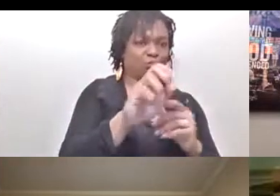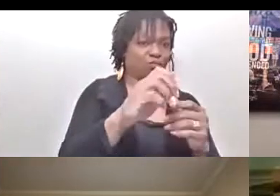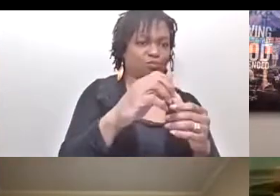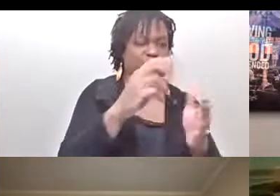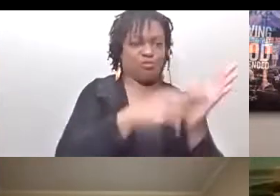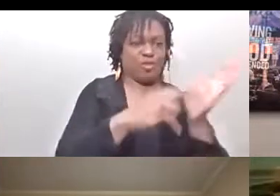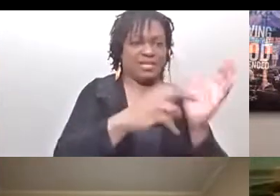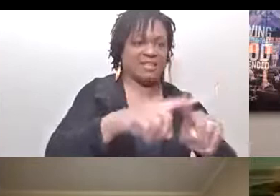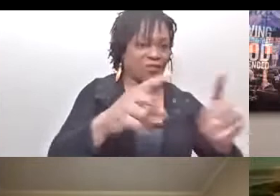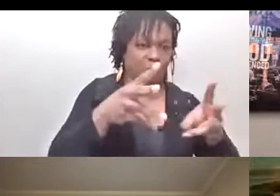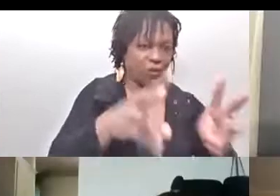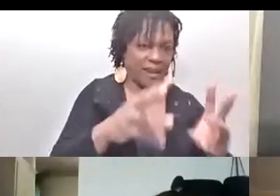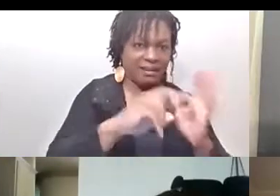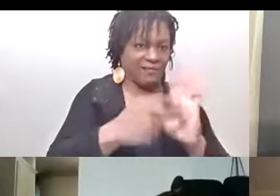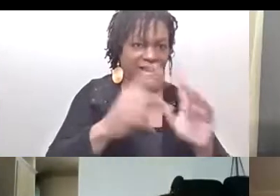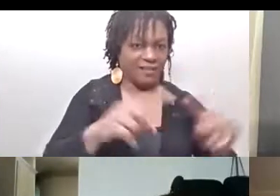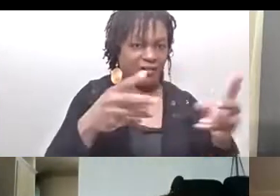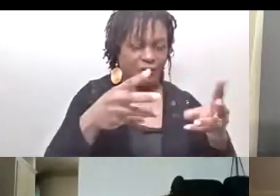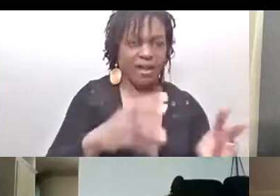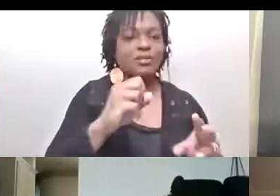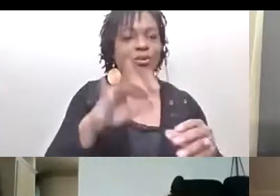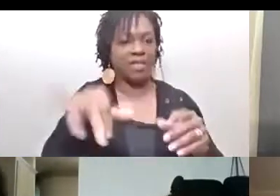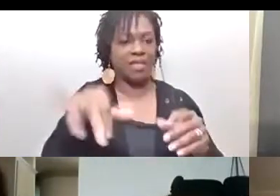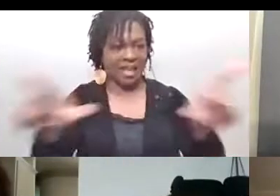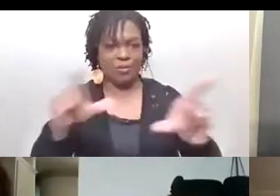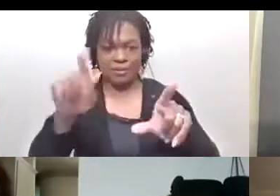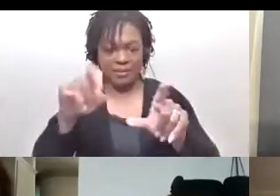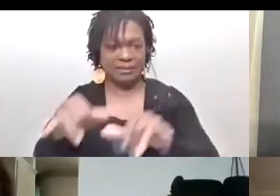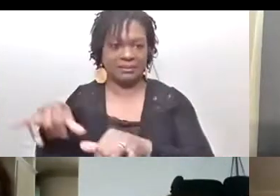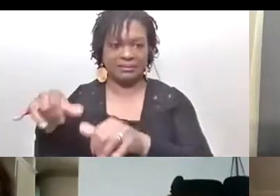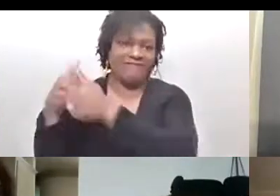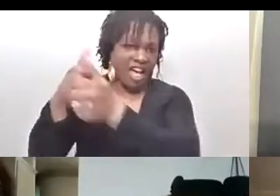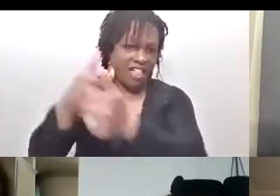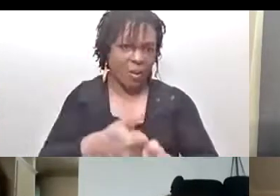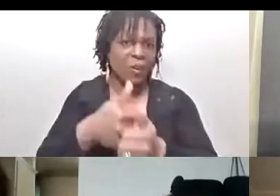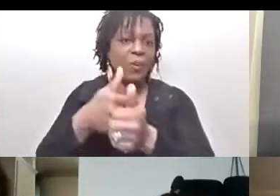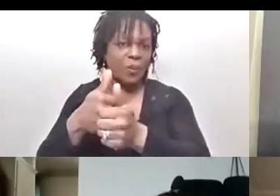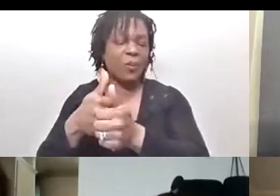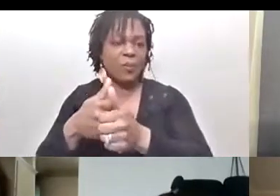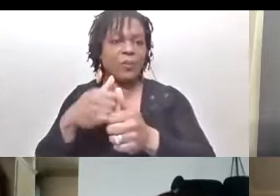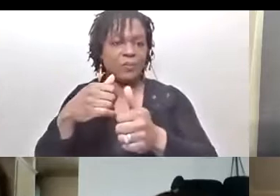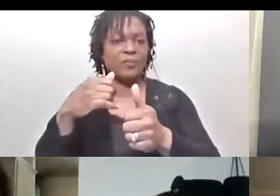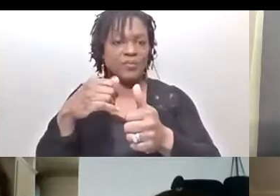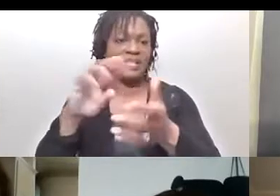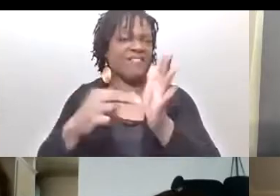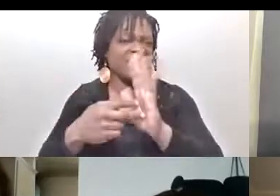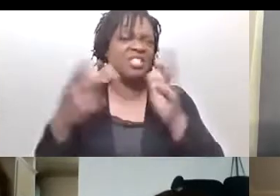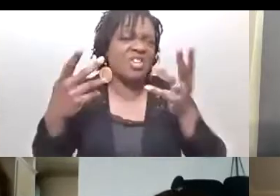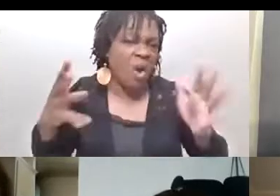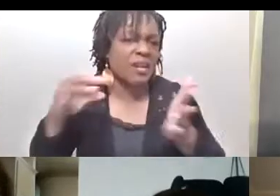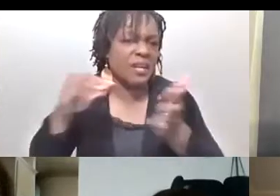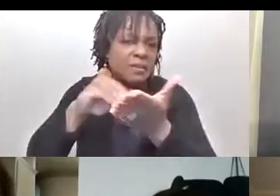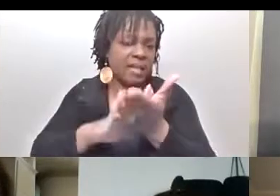area of the code. So the language has to be consistent. So the definition come from the definition is already